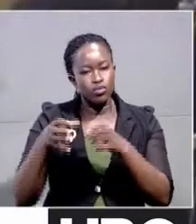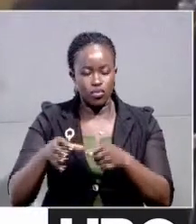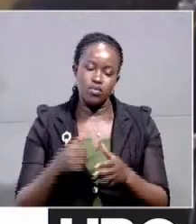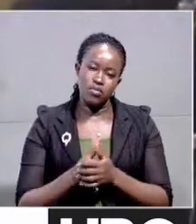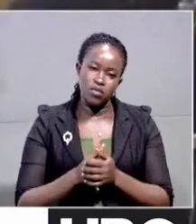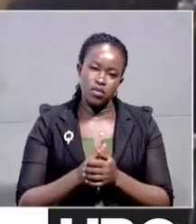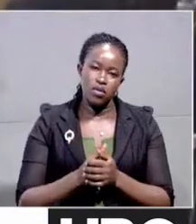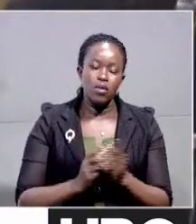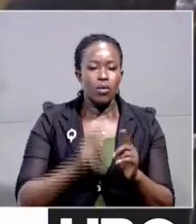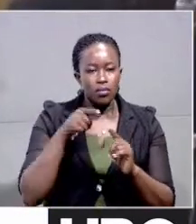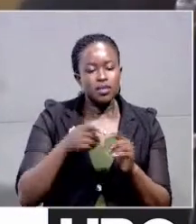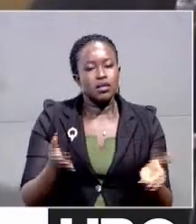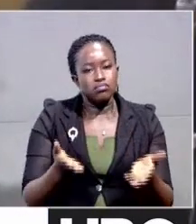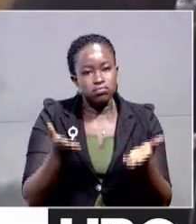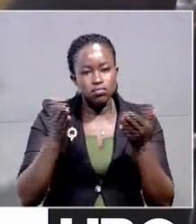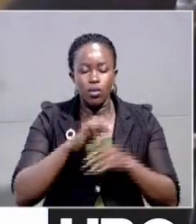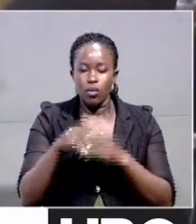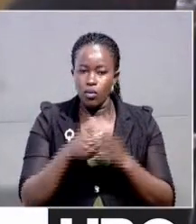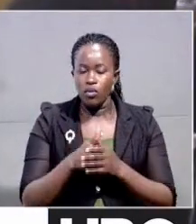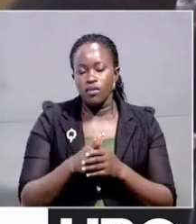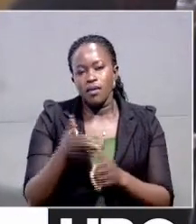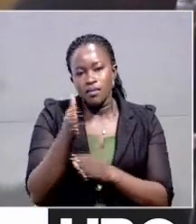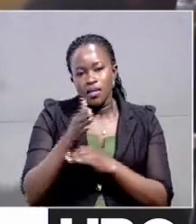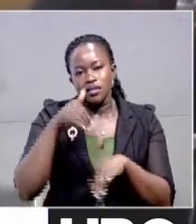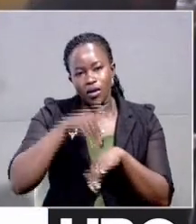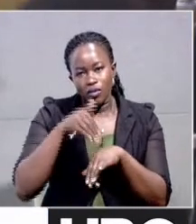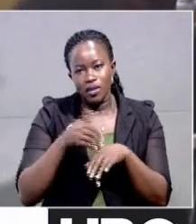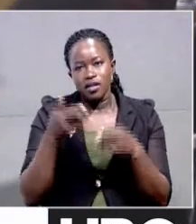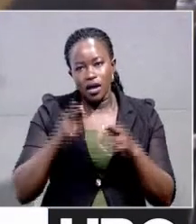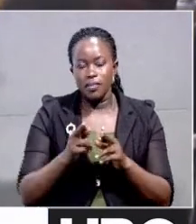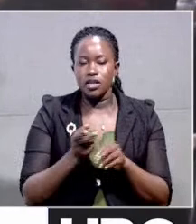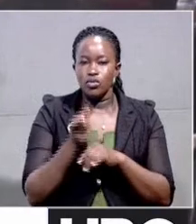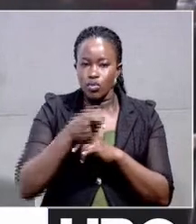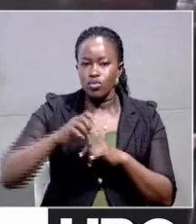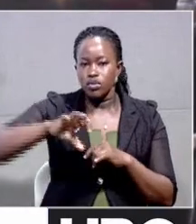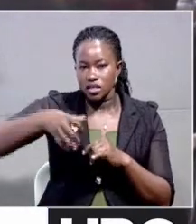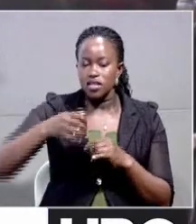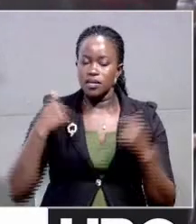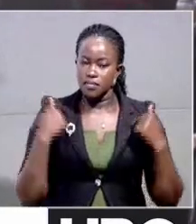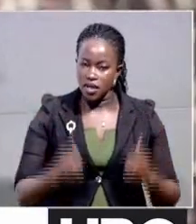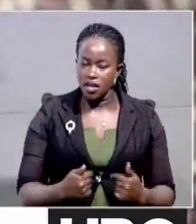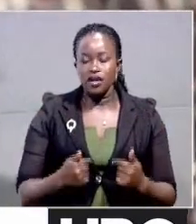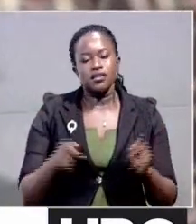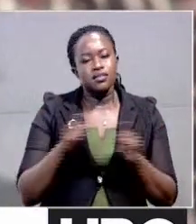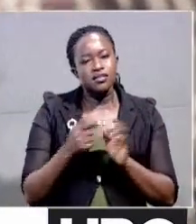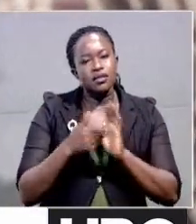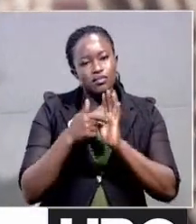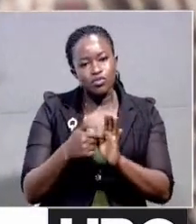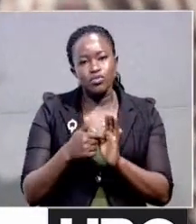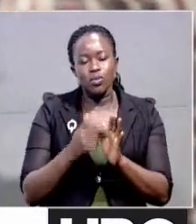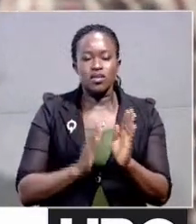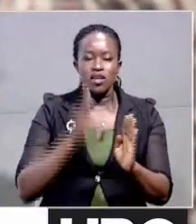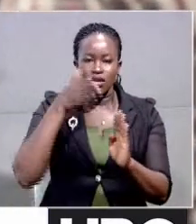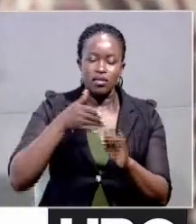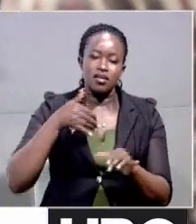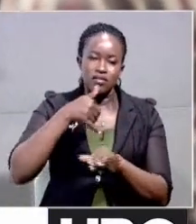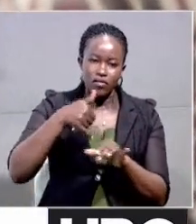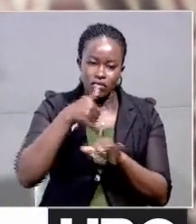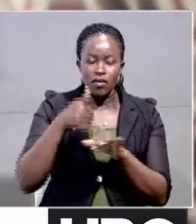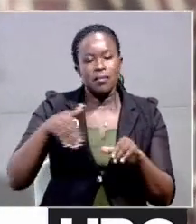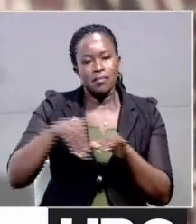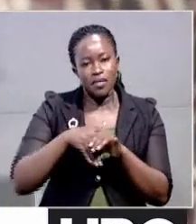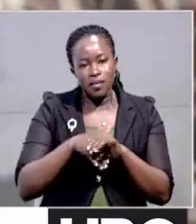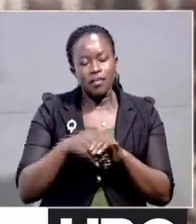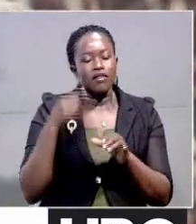way. The minister's remarks came after Gulu City Mayor Alfred Okwang unveiled the direct involvement of the members